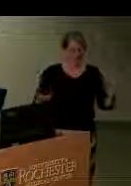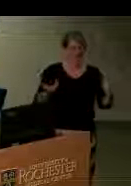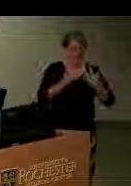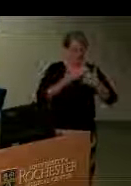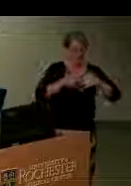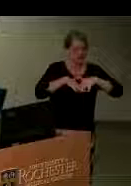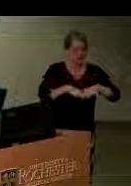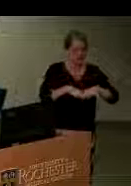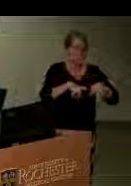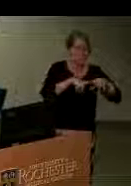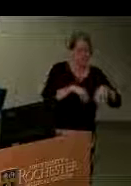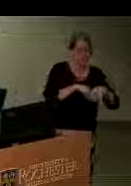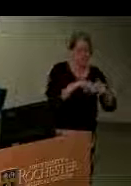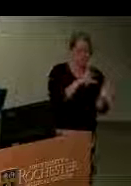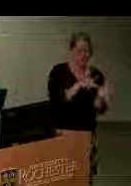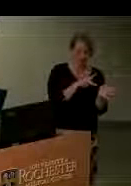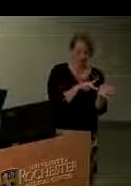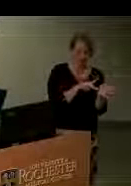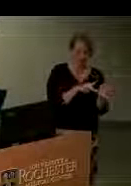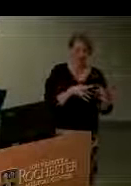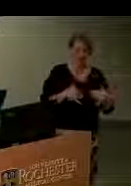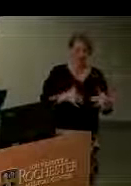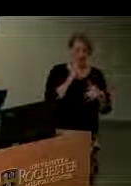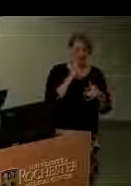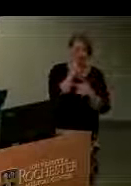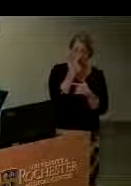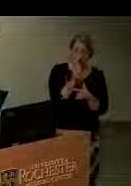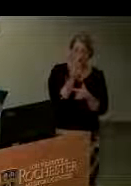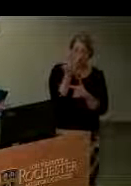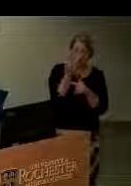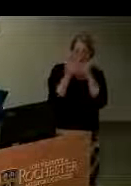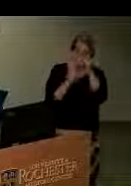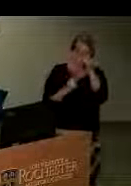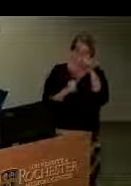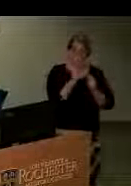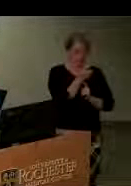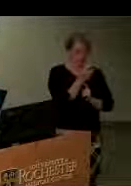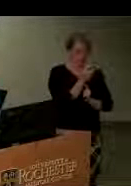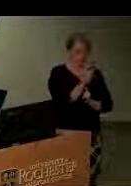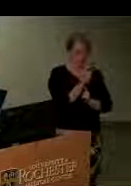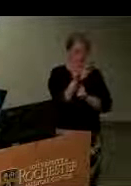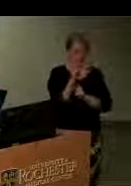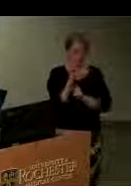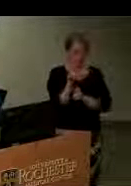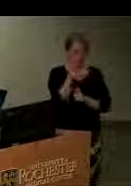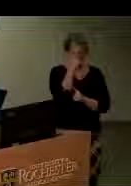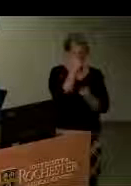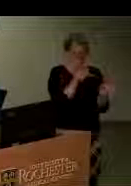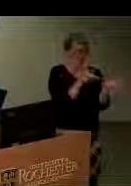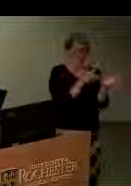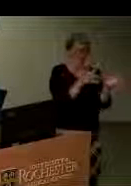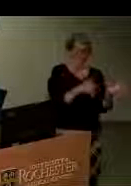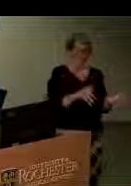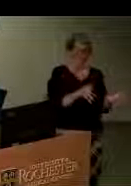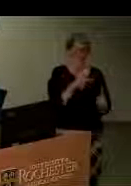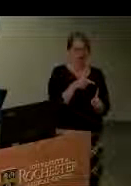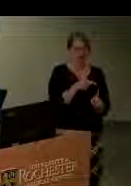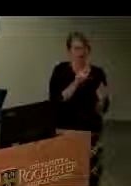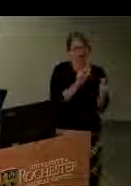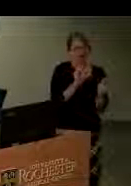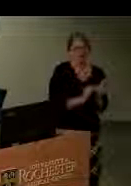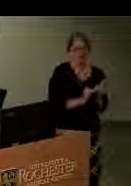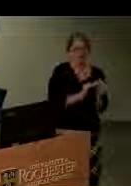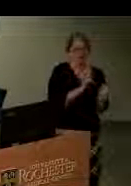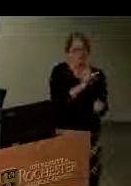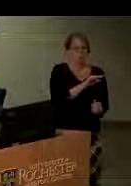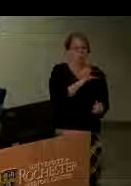in psychiatry. This is very interesting because George Engel actually thought that psychiatrists were amongst the least